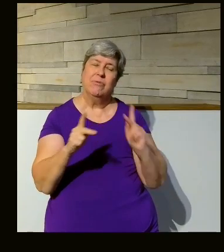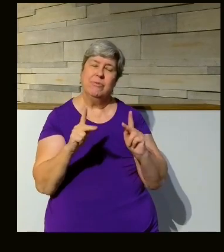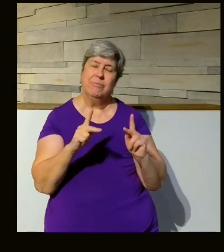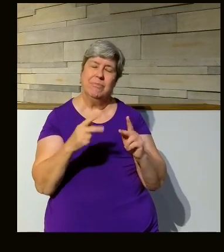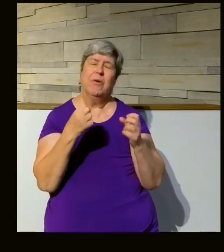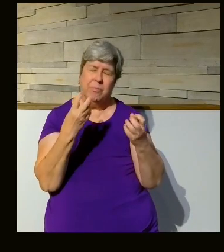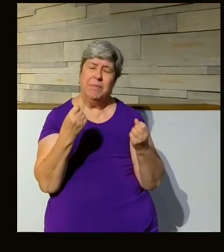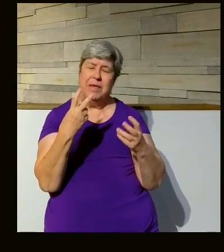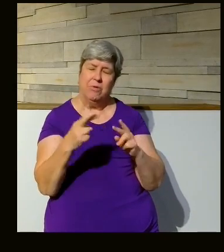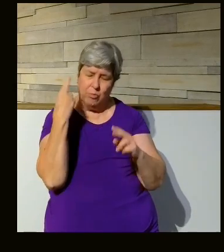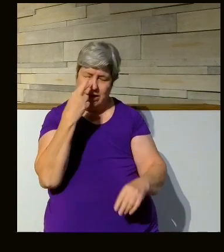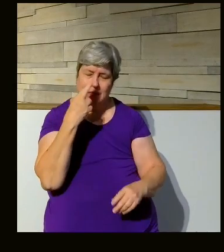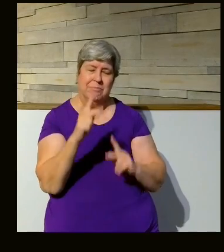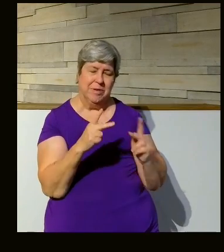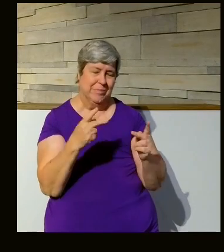with.